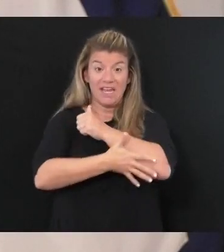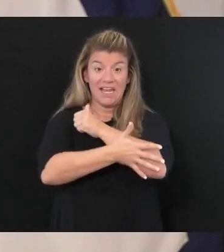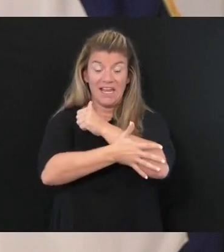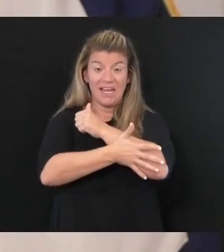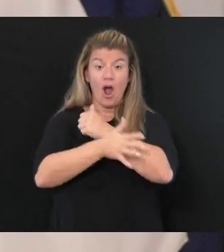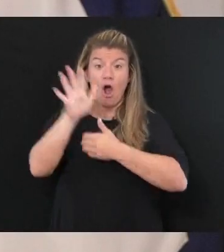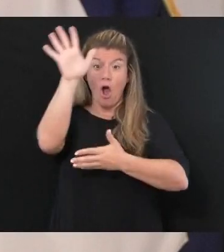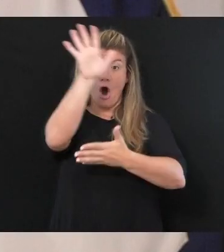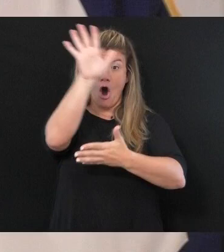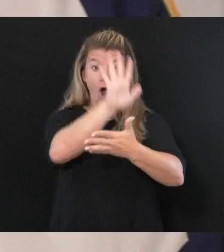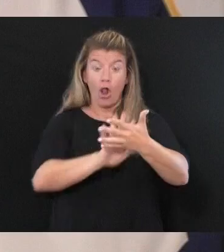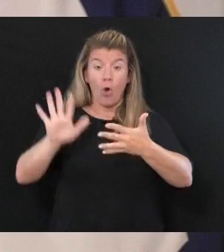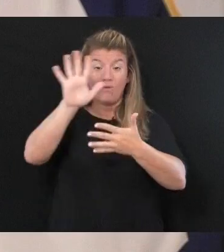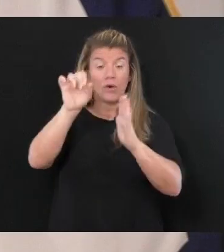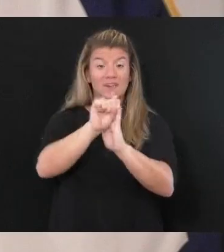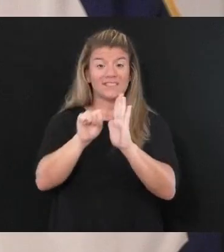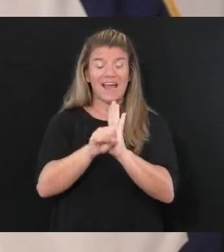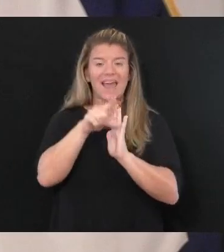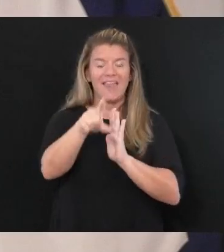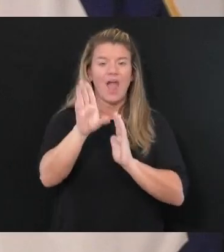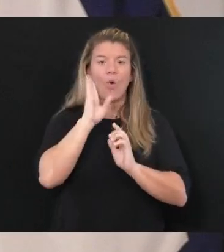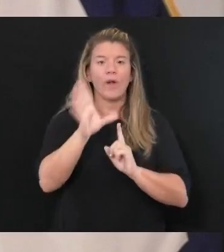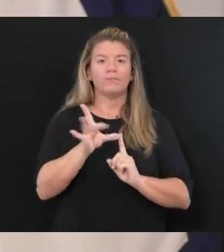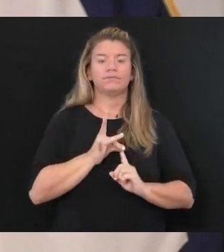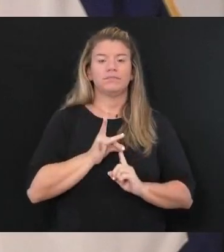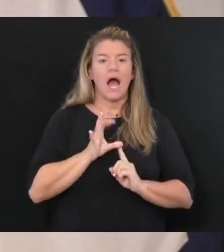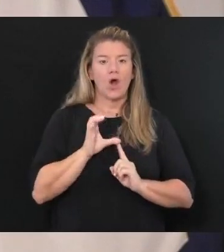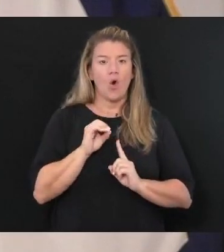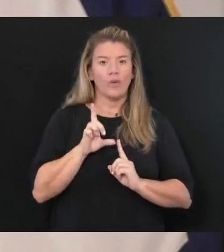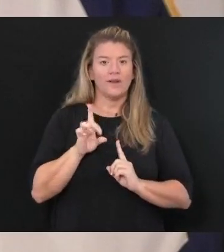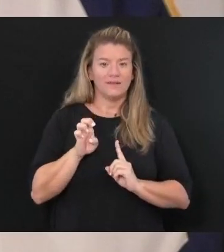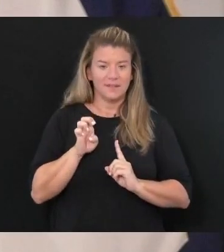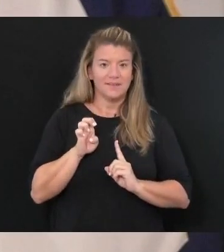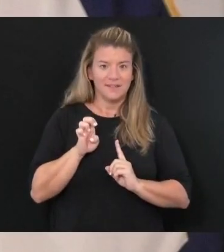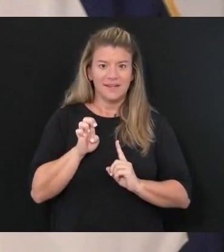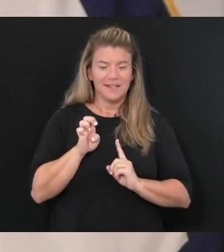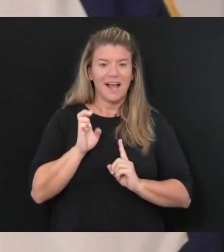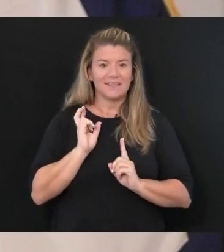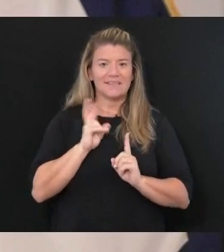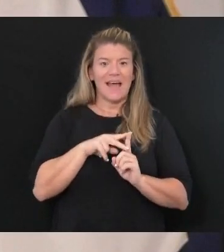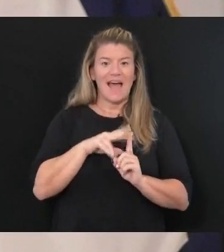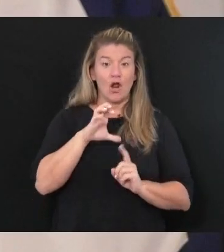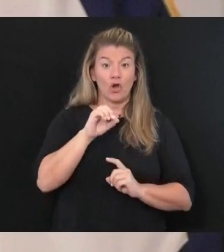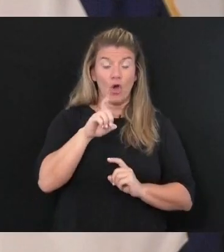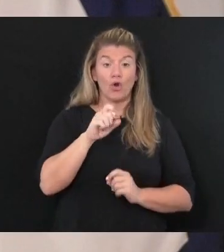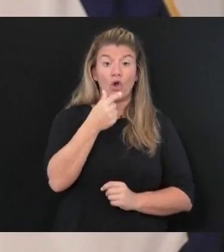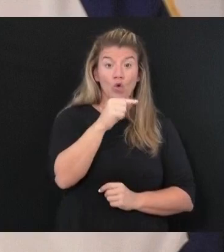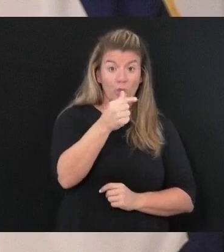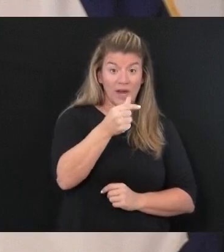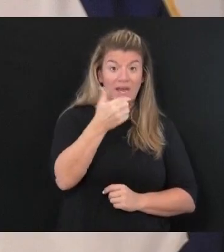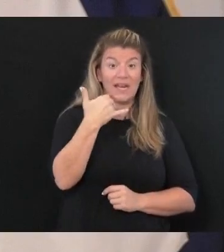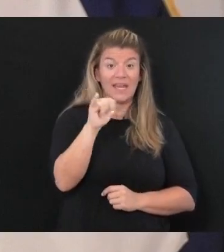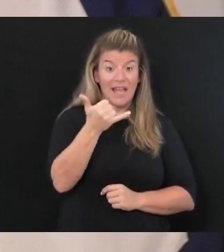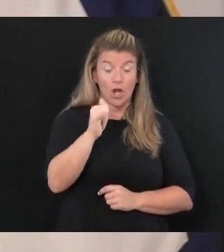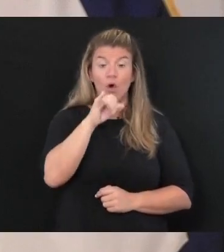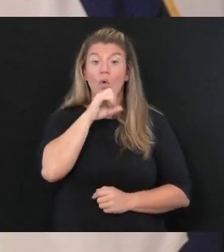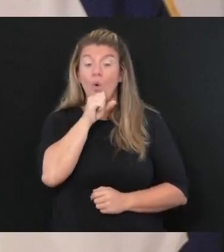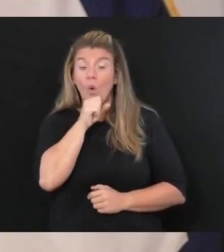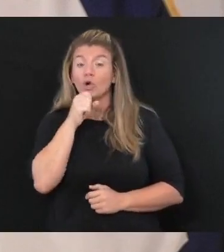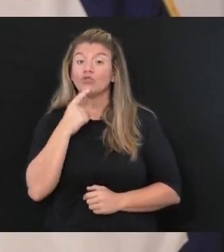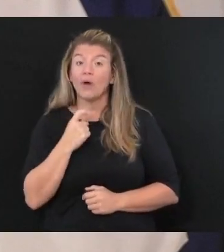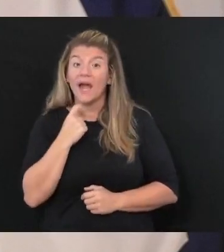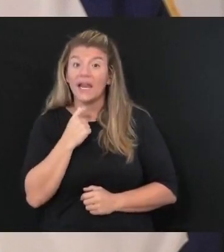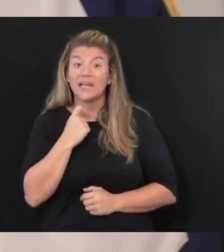receive a code, basically either a green, yellow, orange, or red